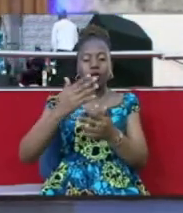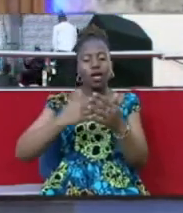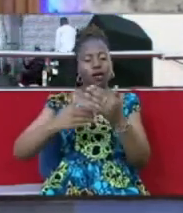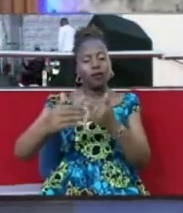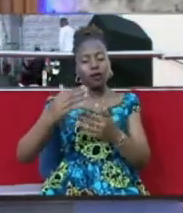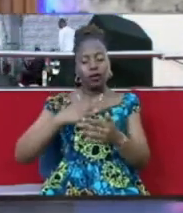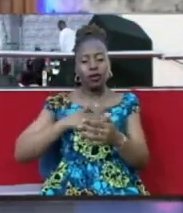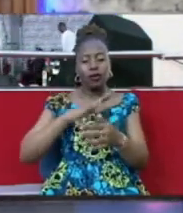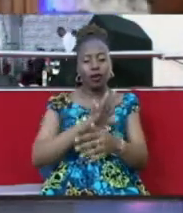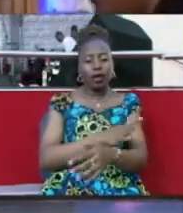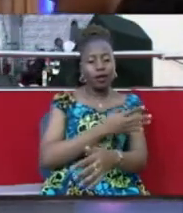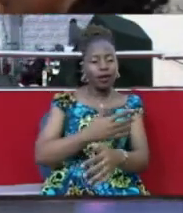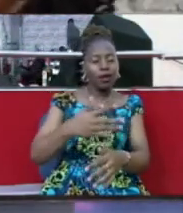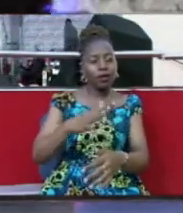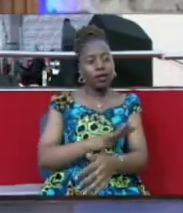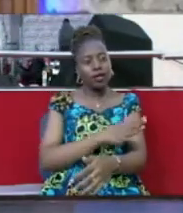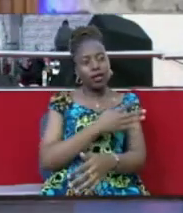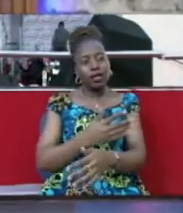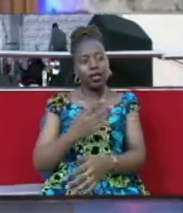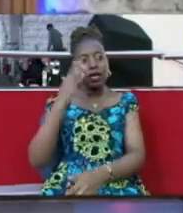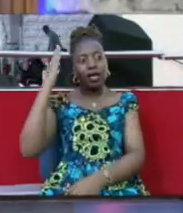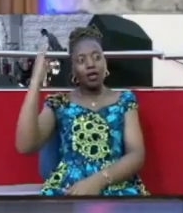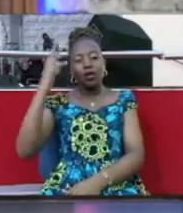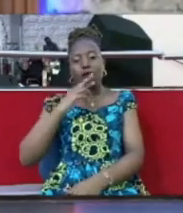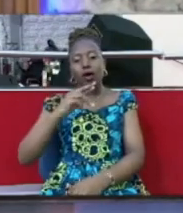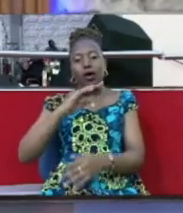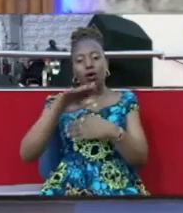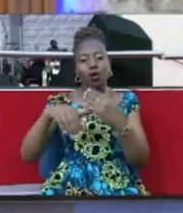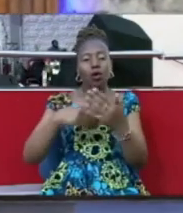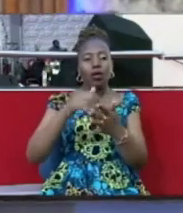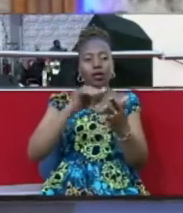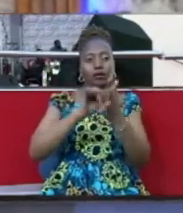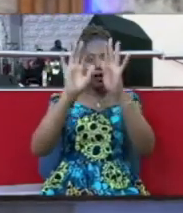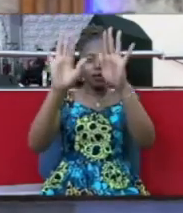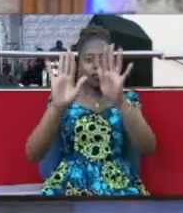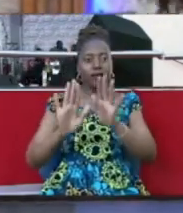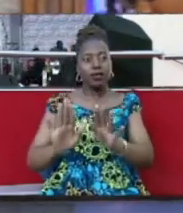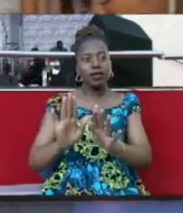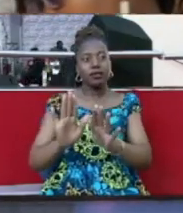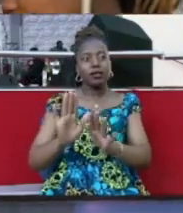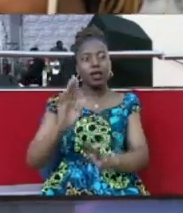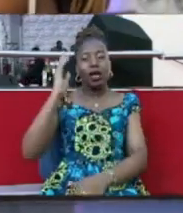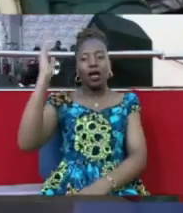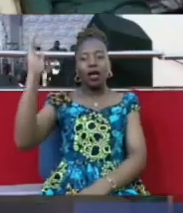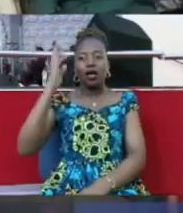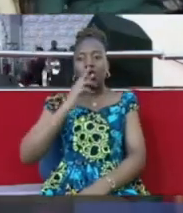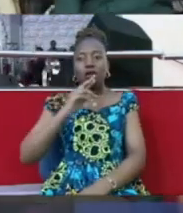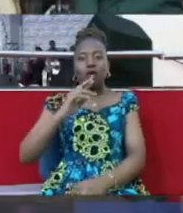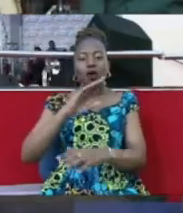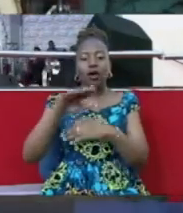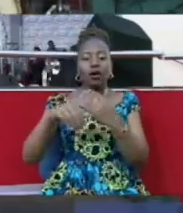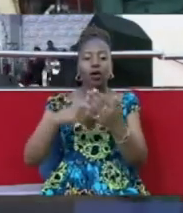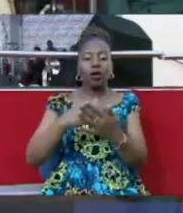in front of my melody. You are all that matters.